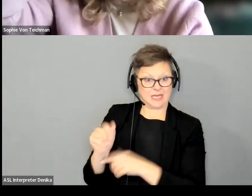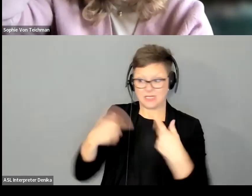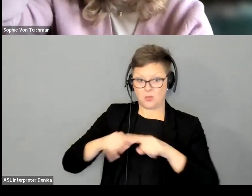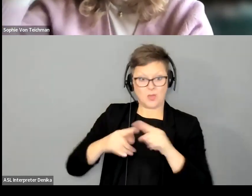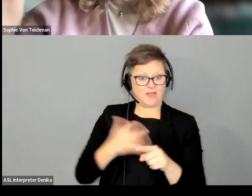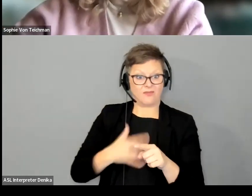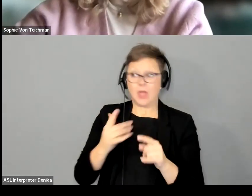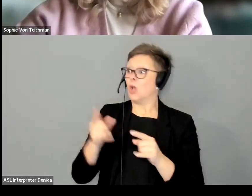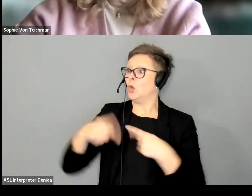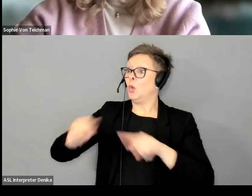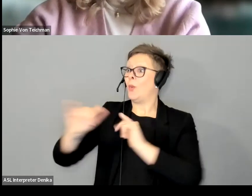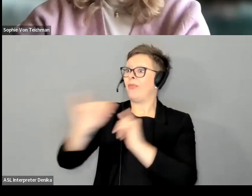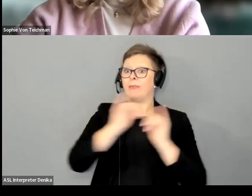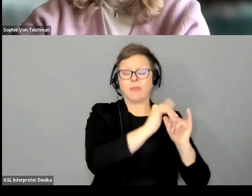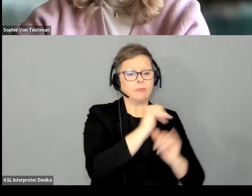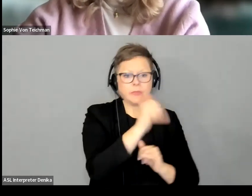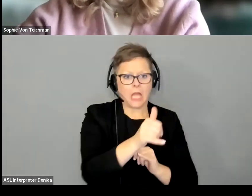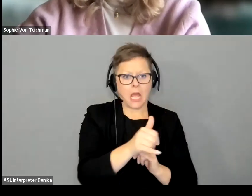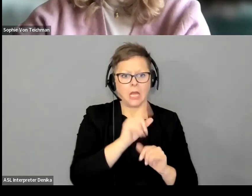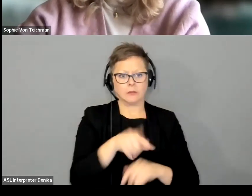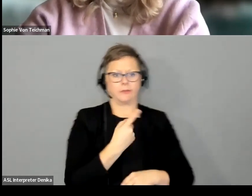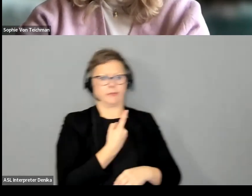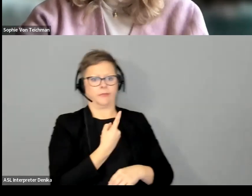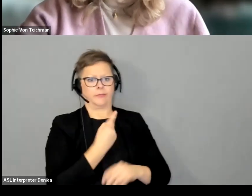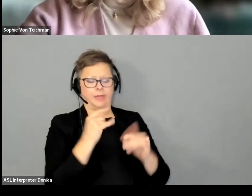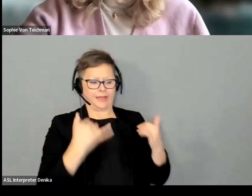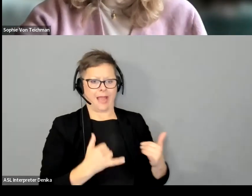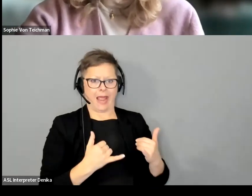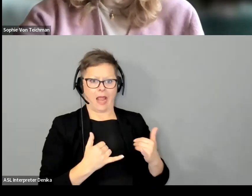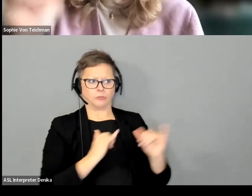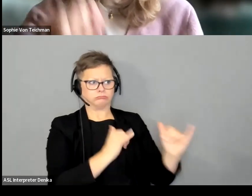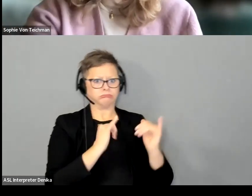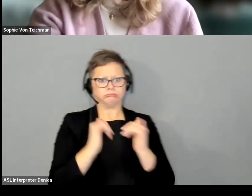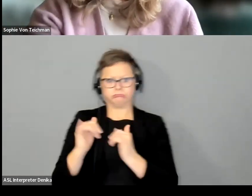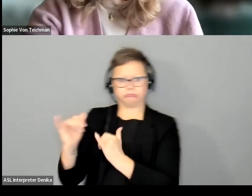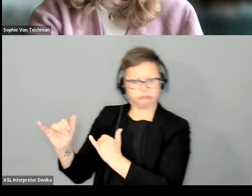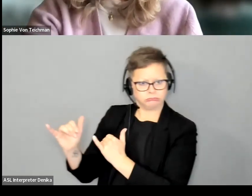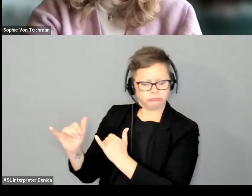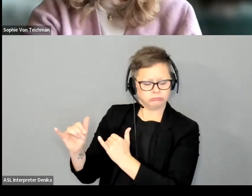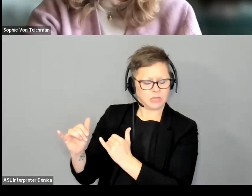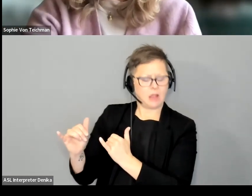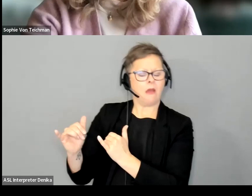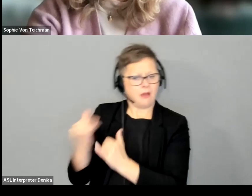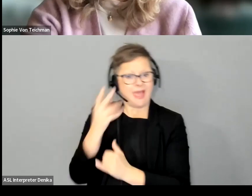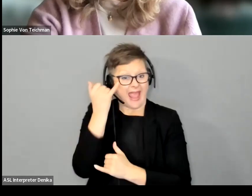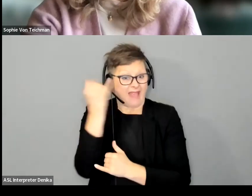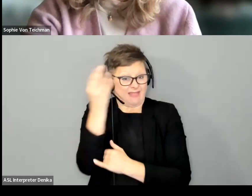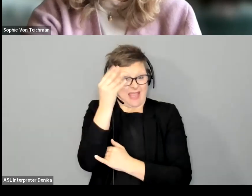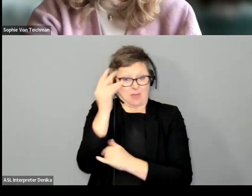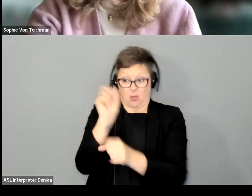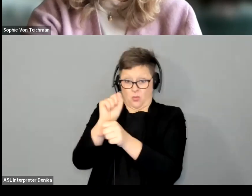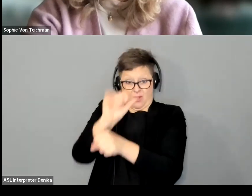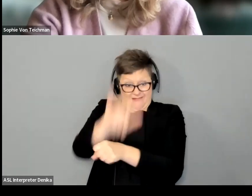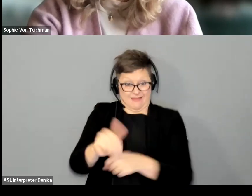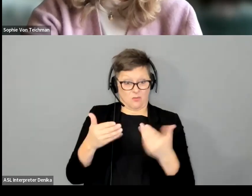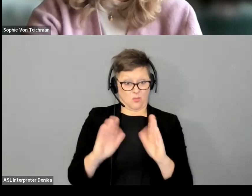think if we can think about work in that kind of context, we're gonna do lots of wonderful